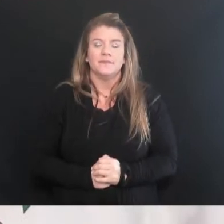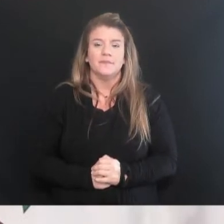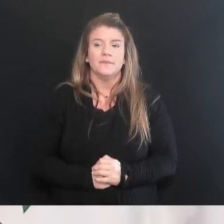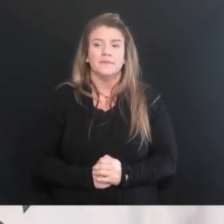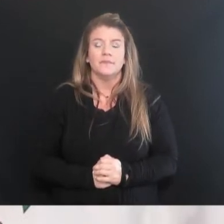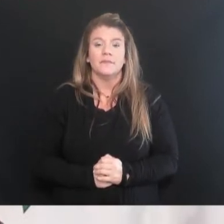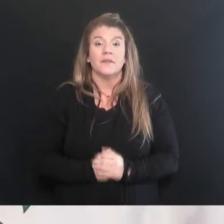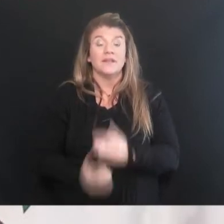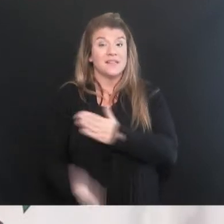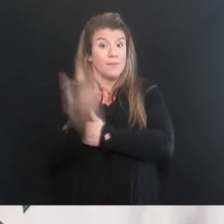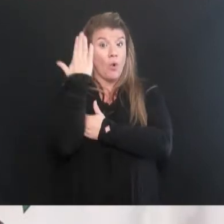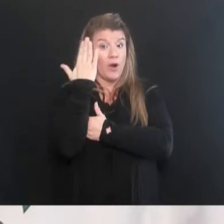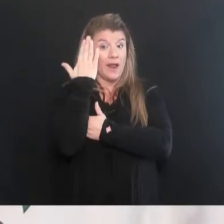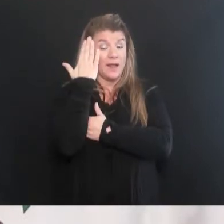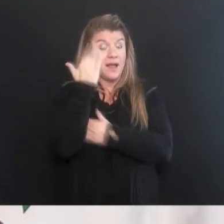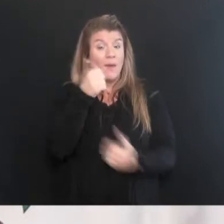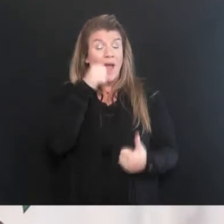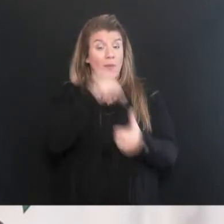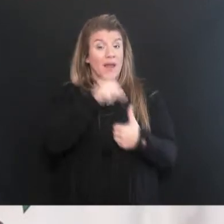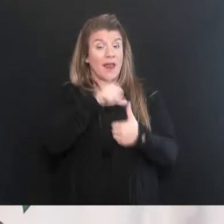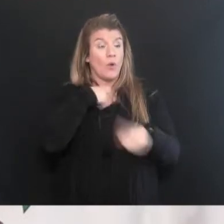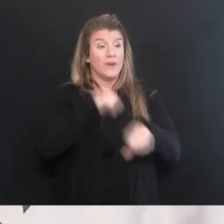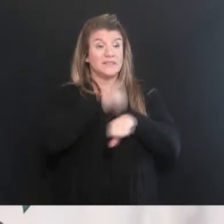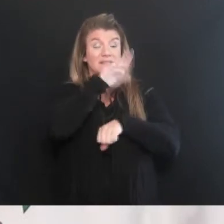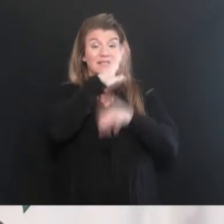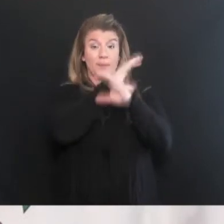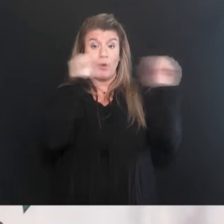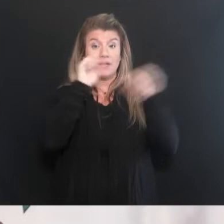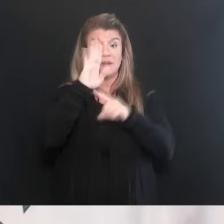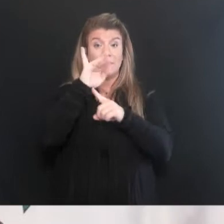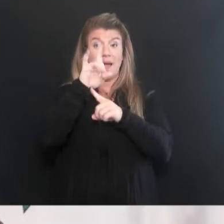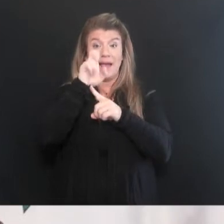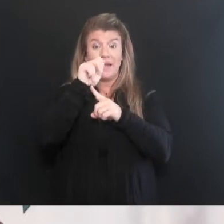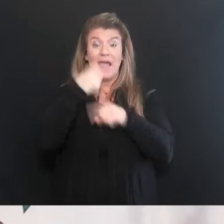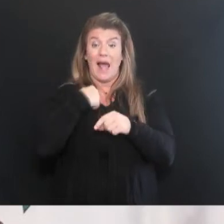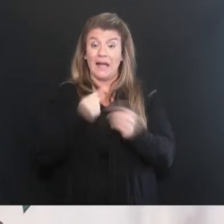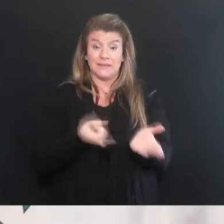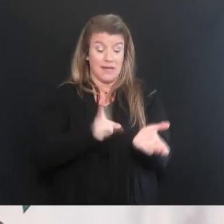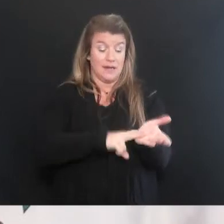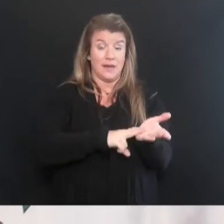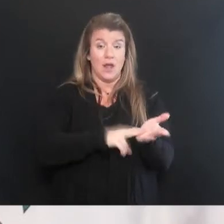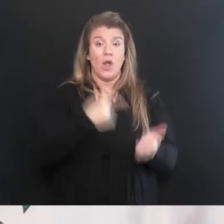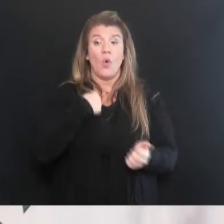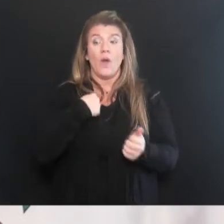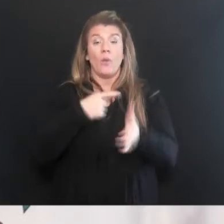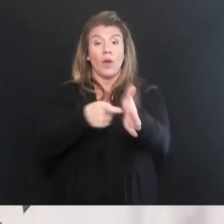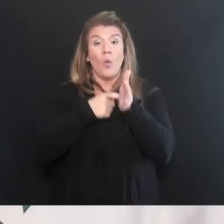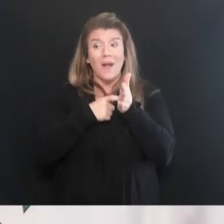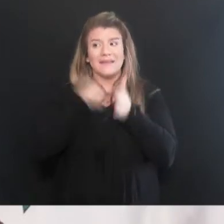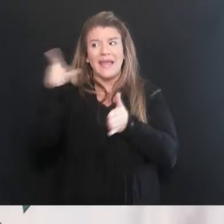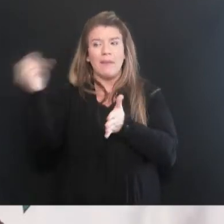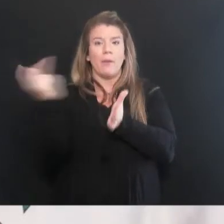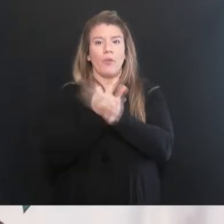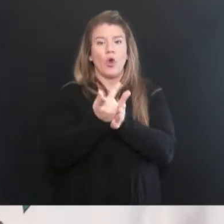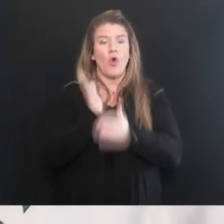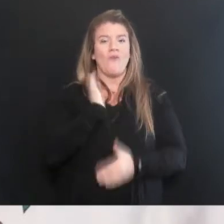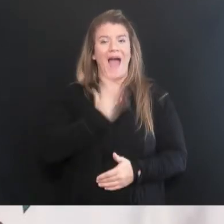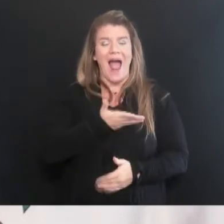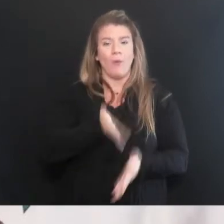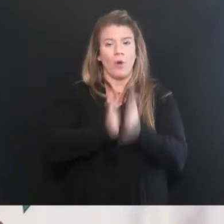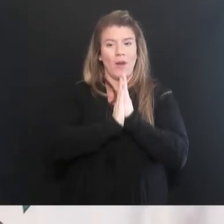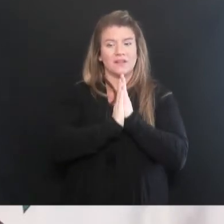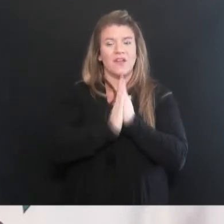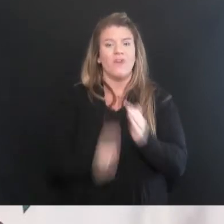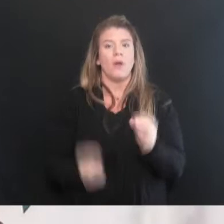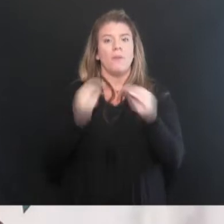letter to the president, that I signed a letter to President Biden requesting that he approve our request for more